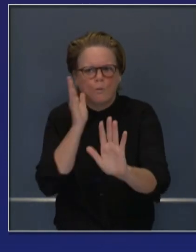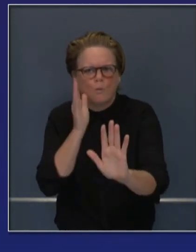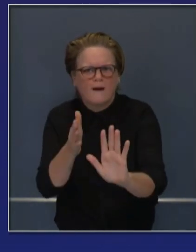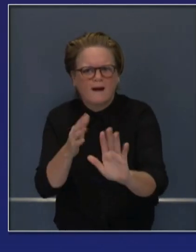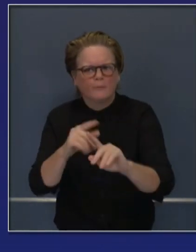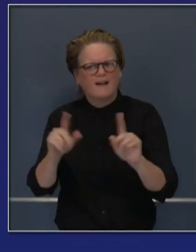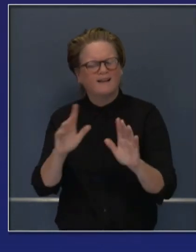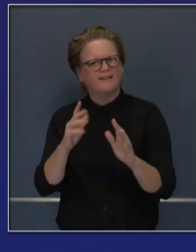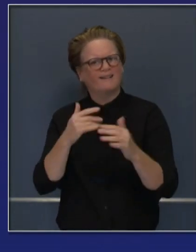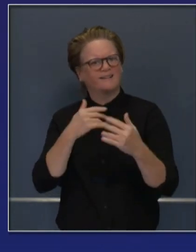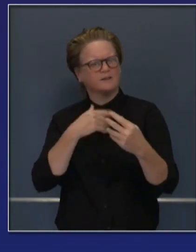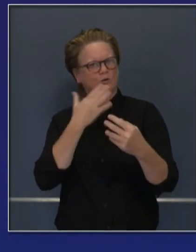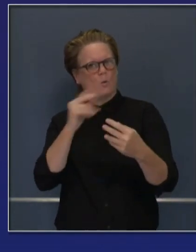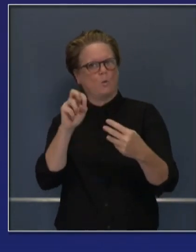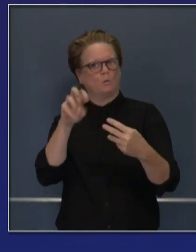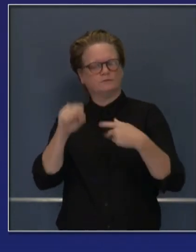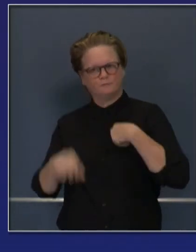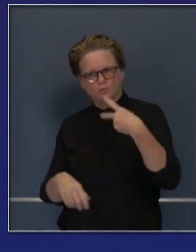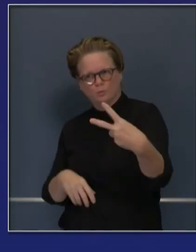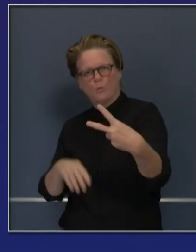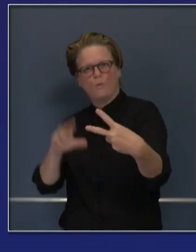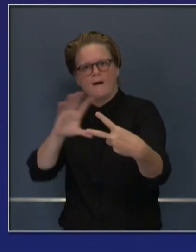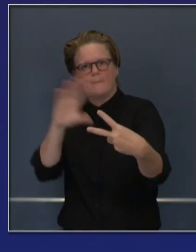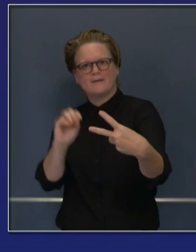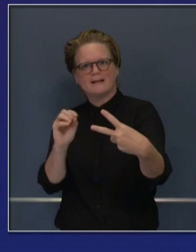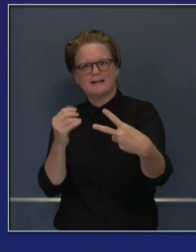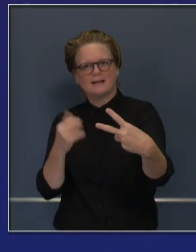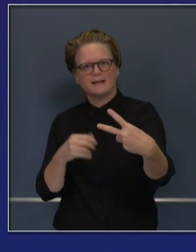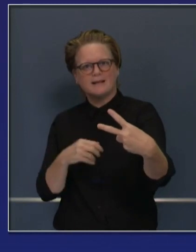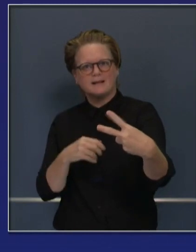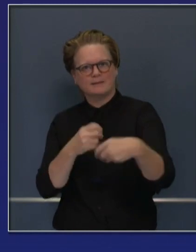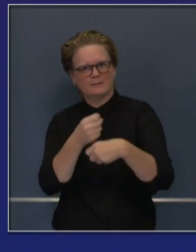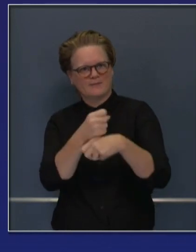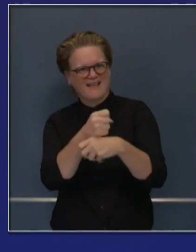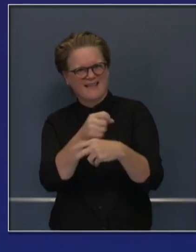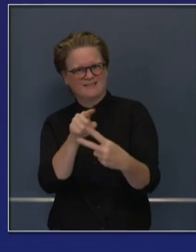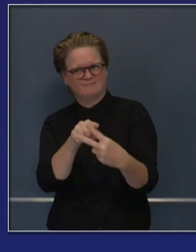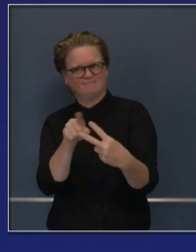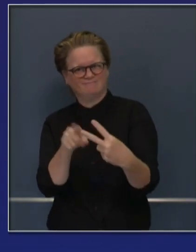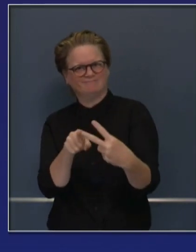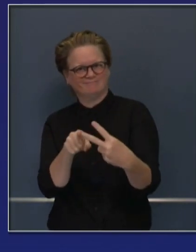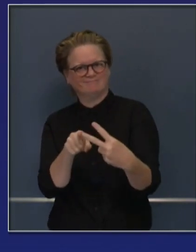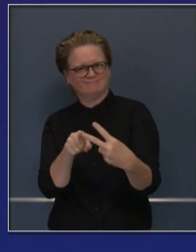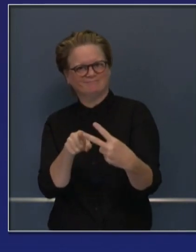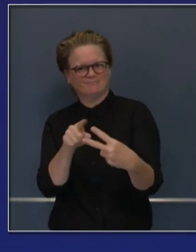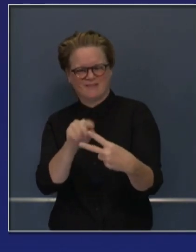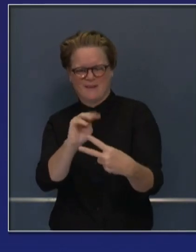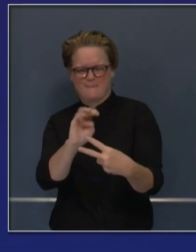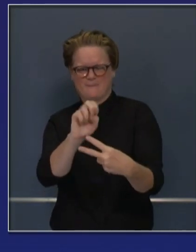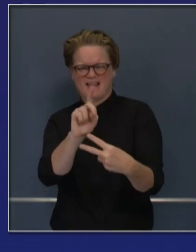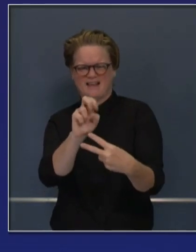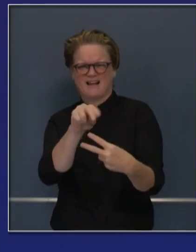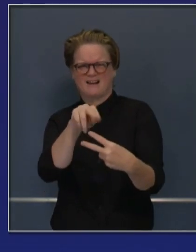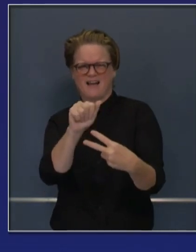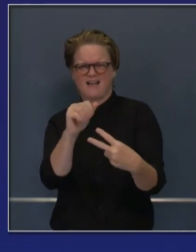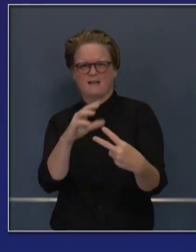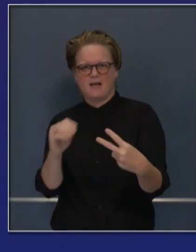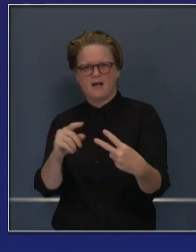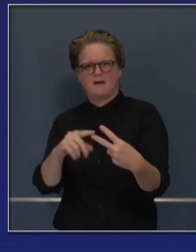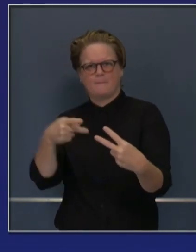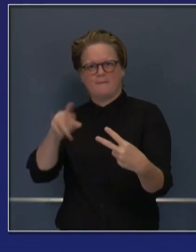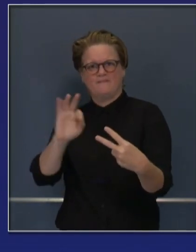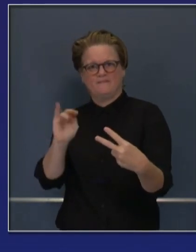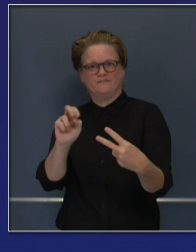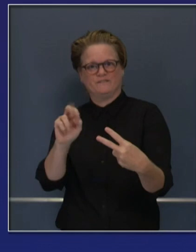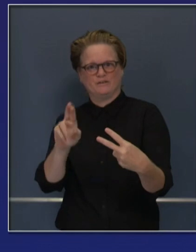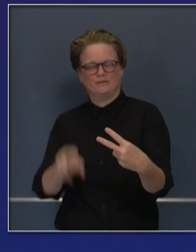the two companies that we were working in our micro-planning to advance protocols. The good news is, pursuant